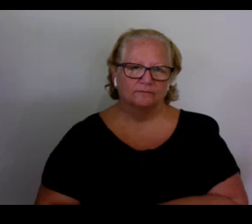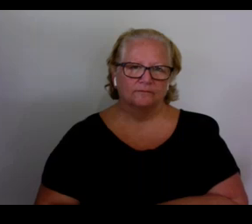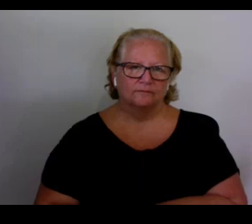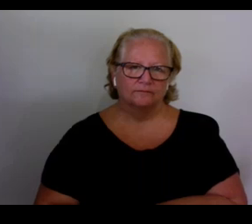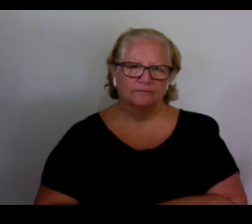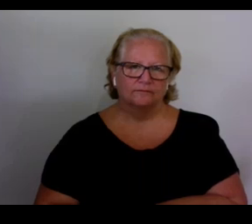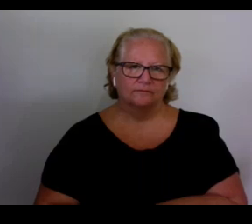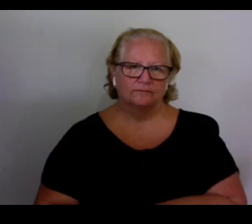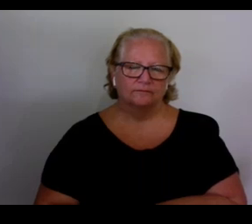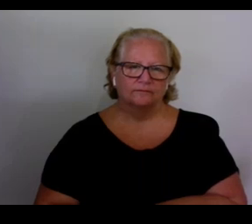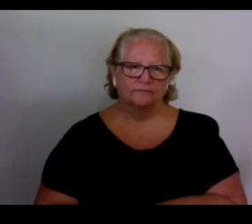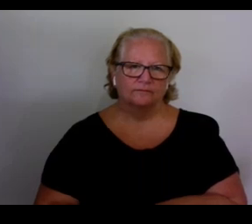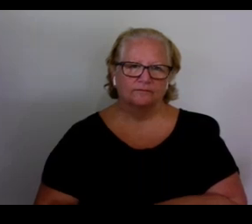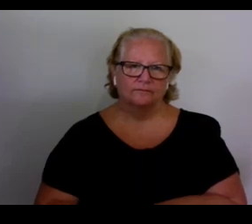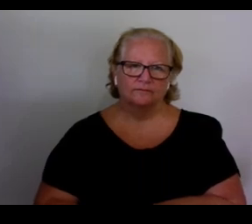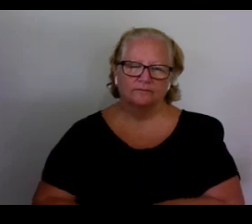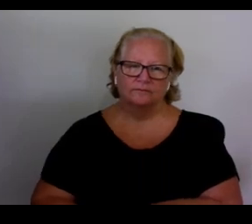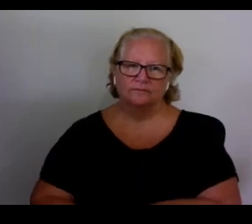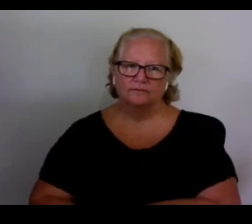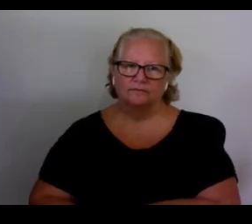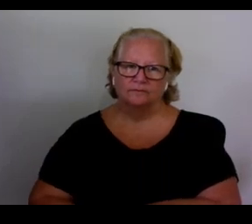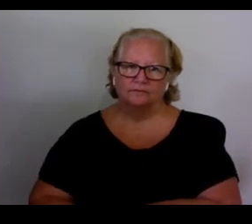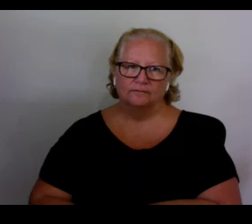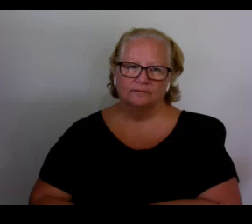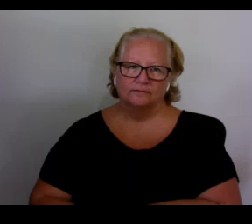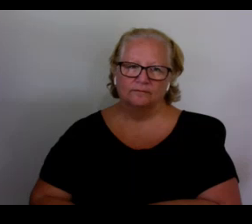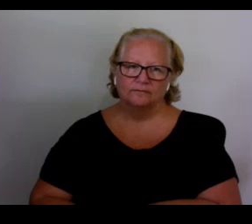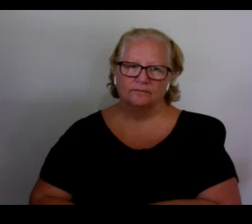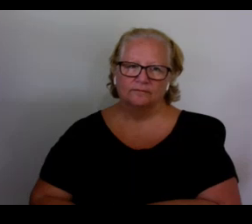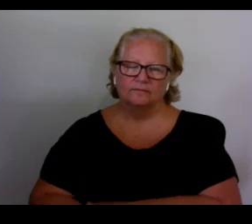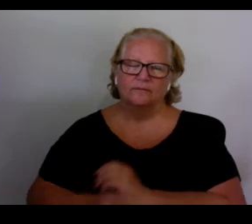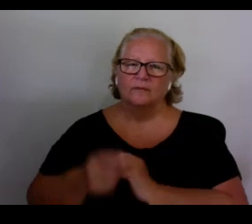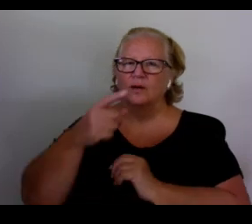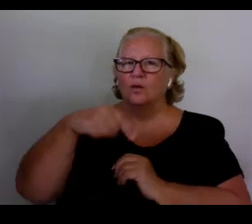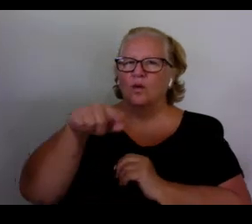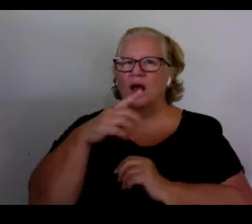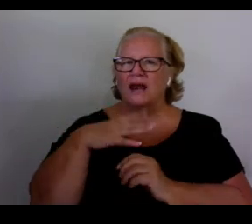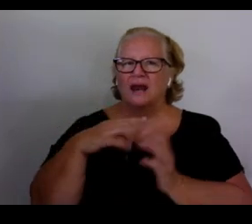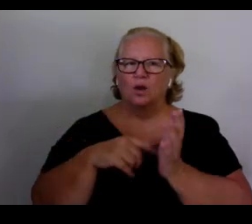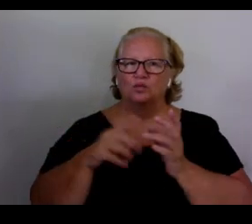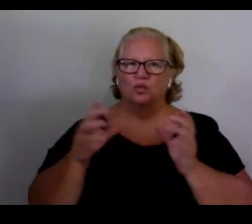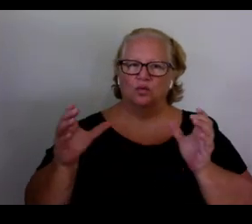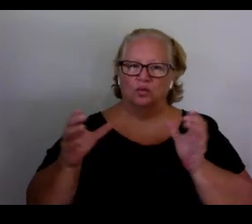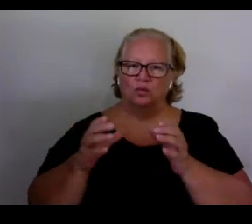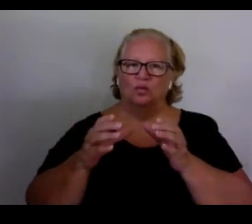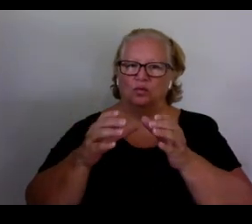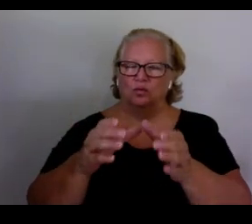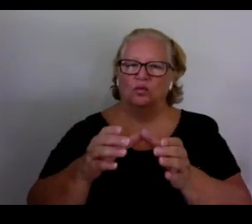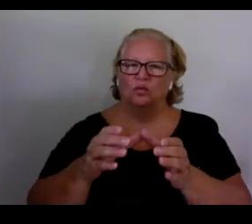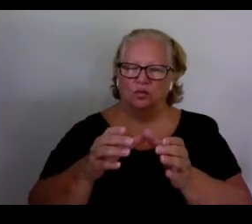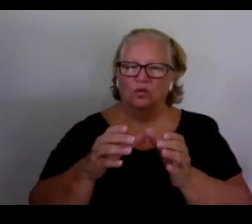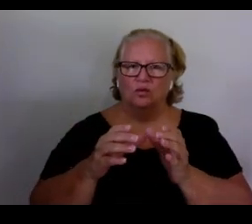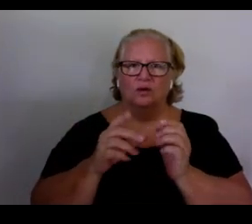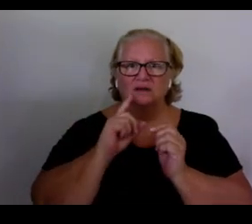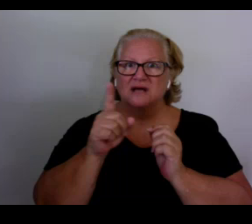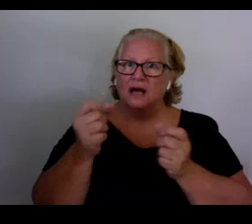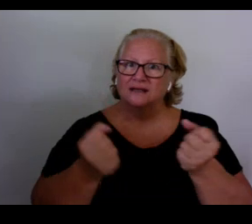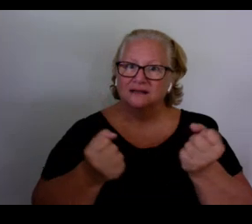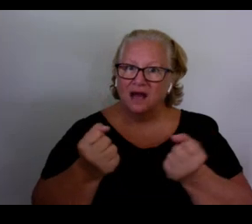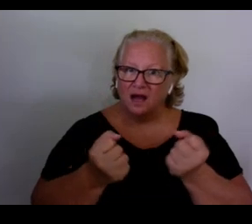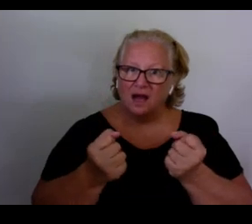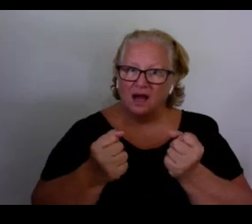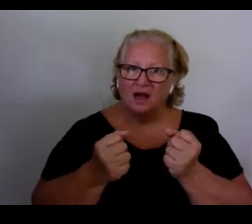start making to finance companies is they now need to at least consider treating cars in certain circumstances in the same